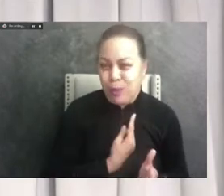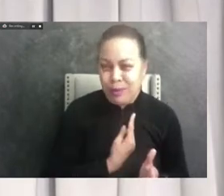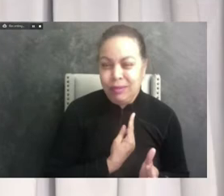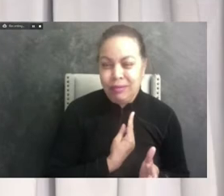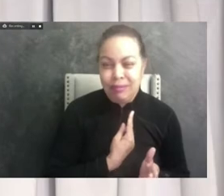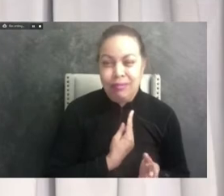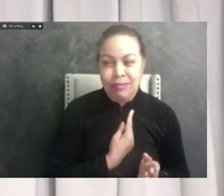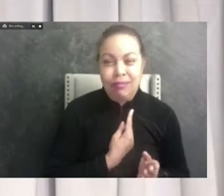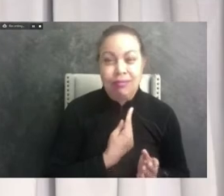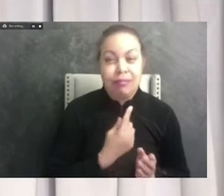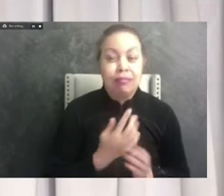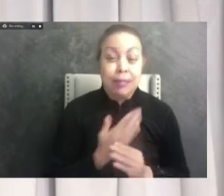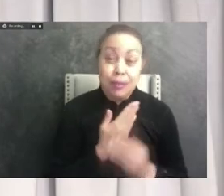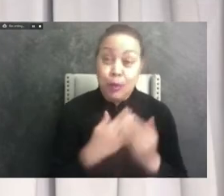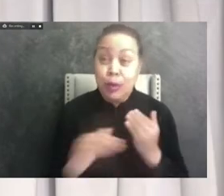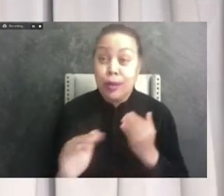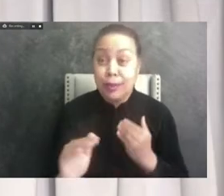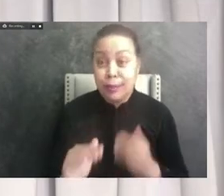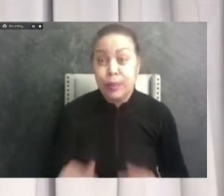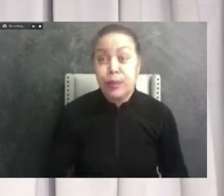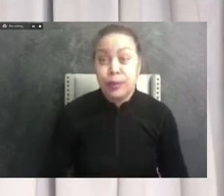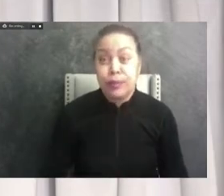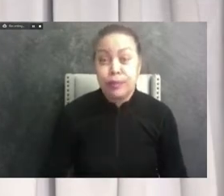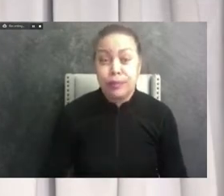before I was born.